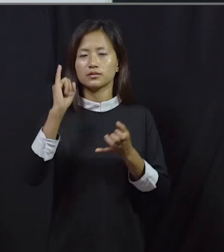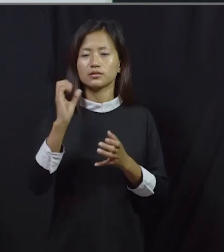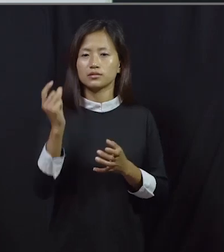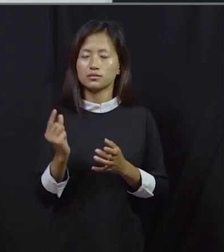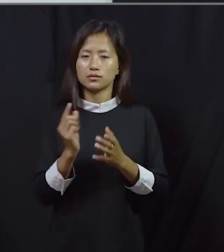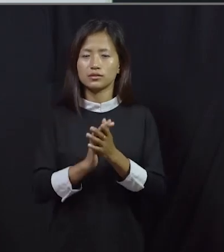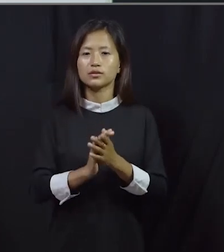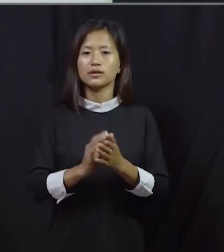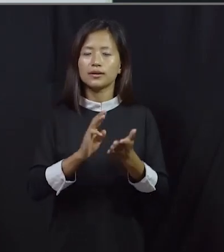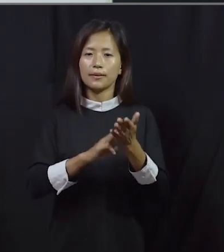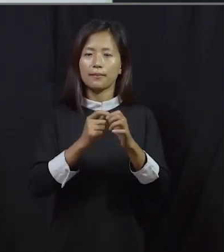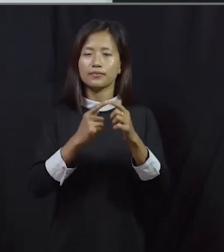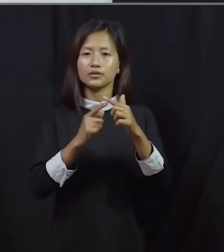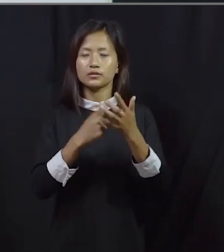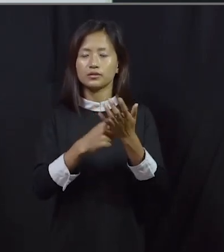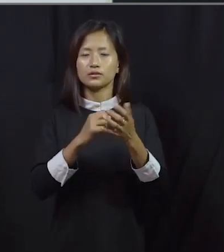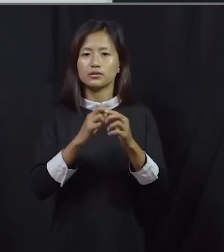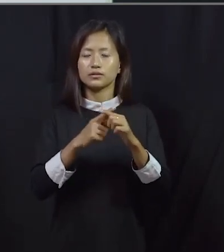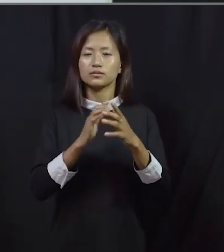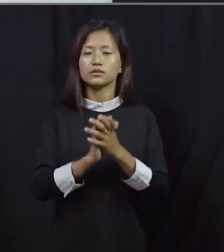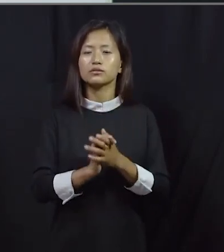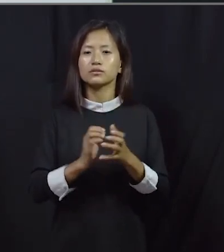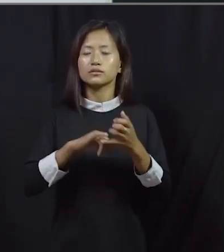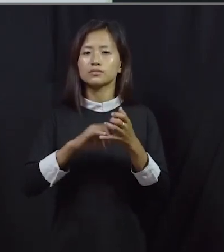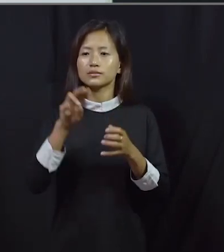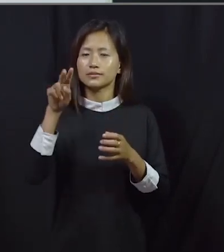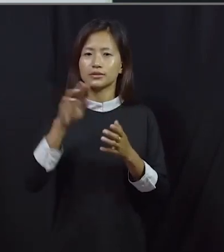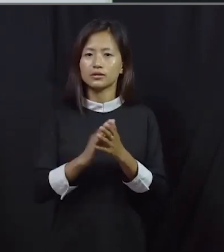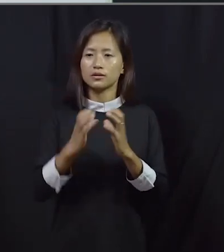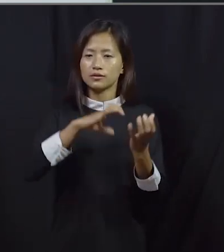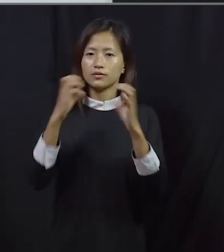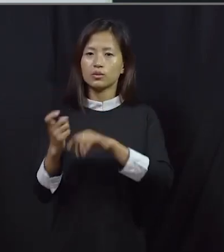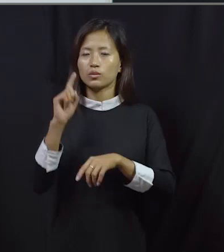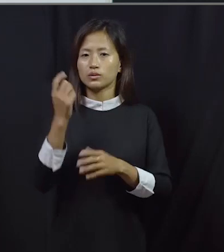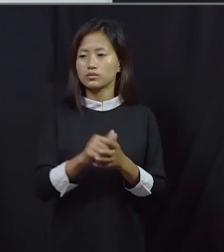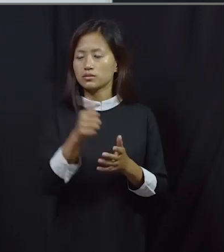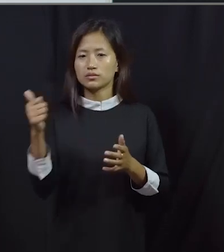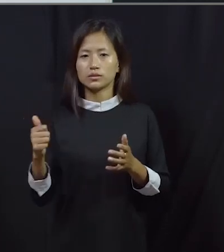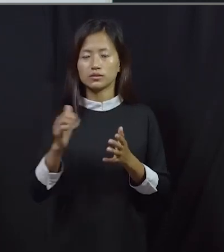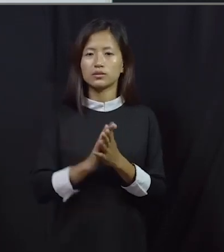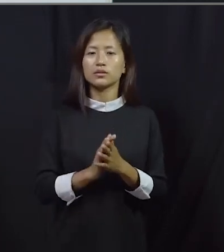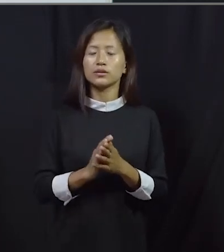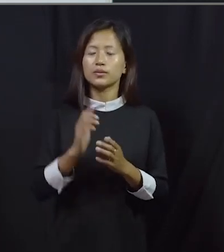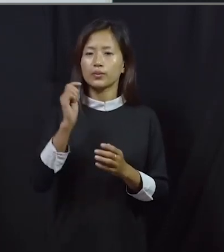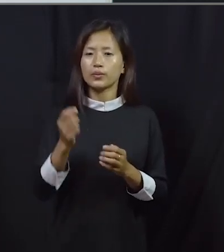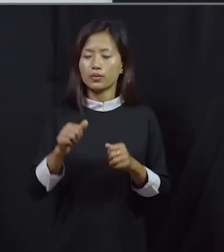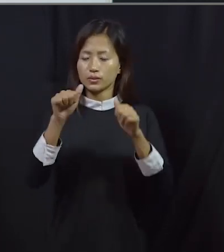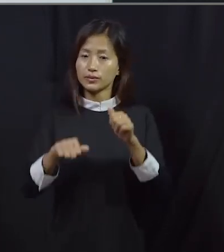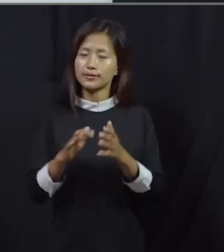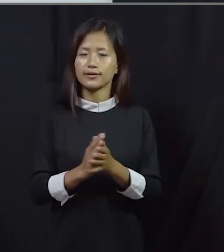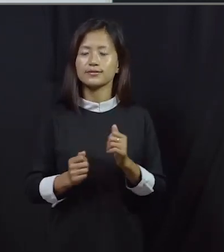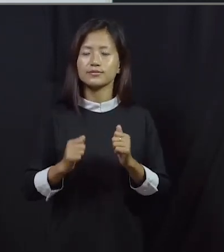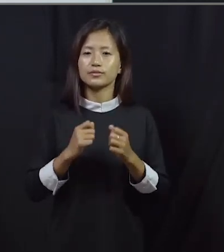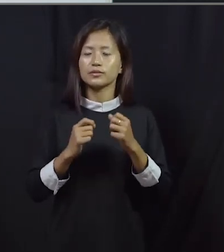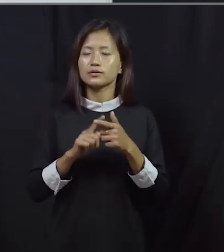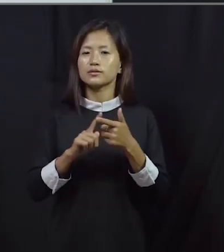unit is a metric system of unit. It means that when we convert the unit from one form to another, we can express in form of